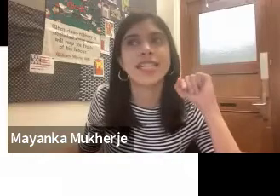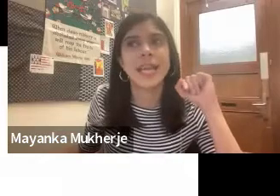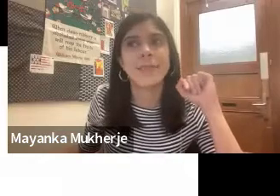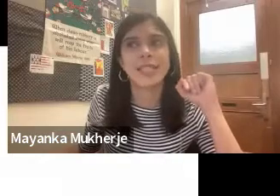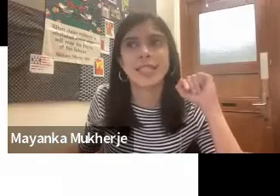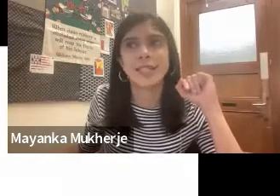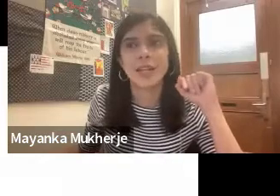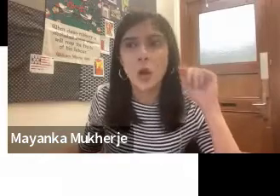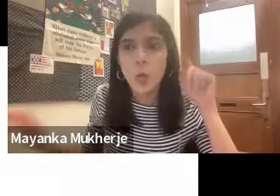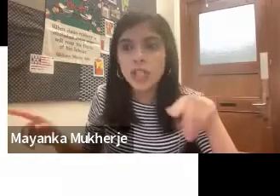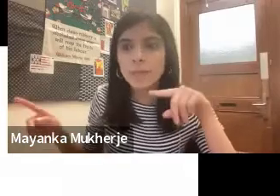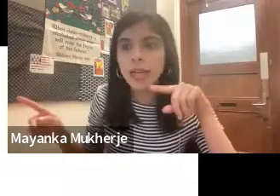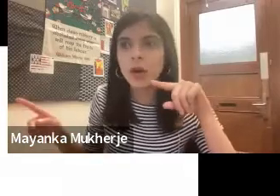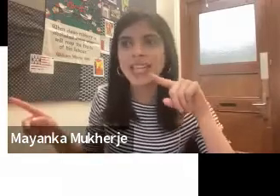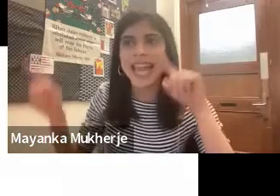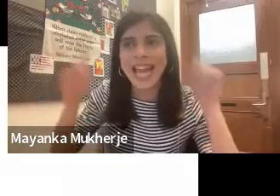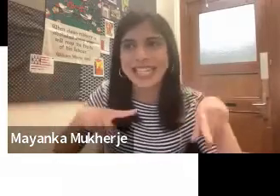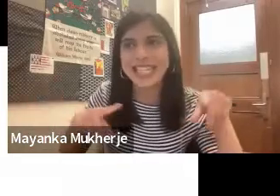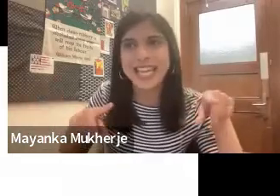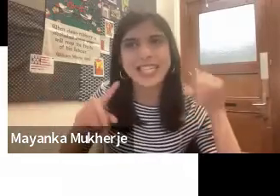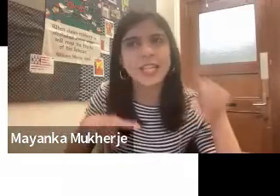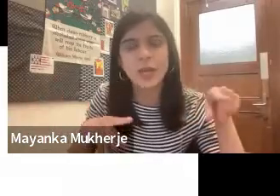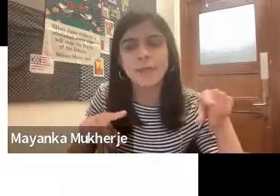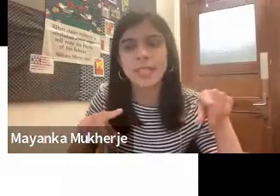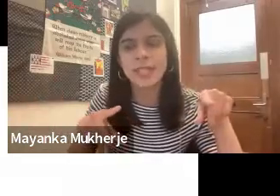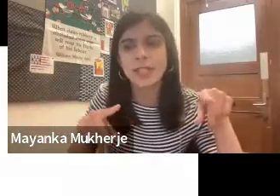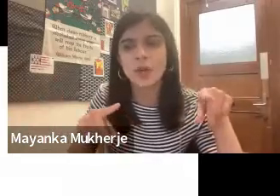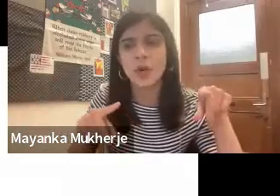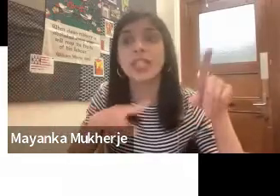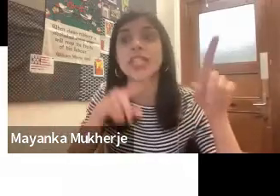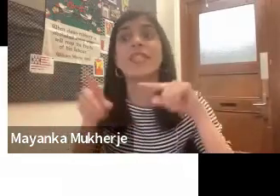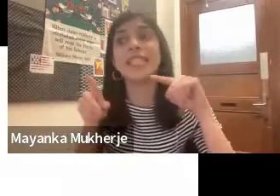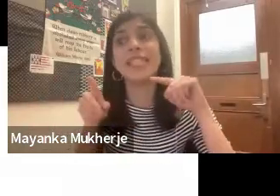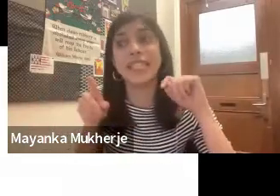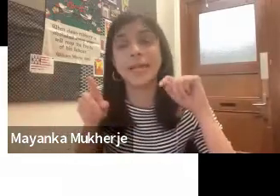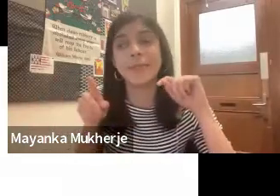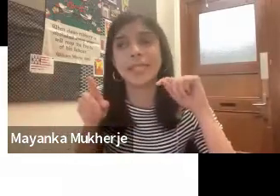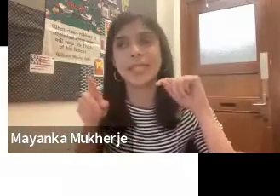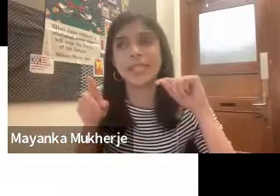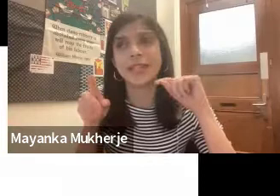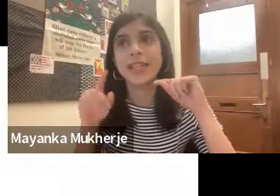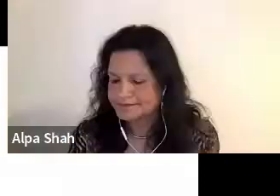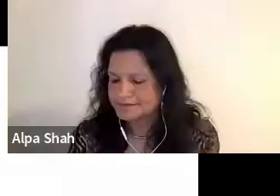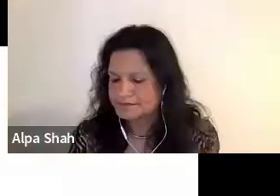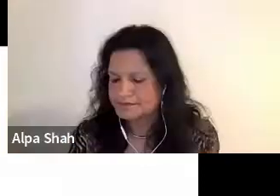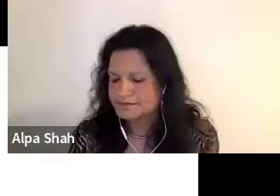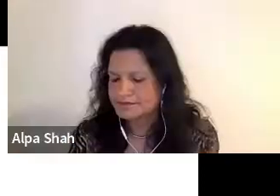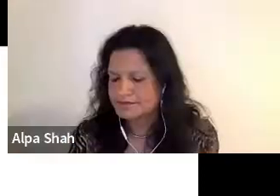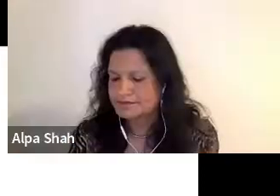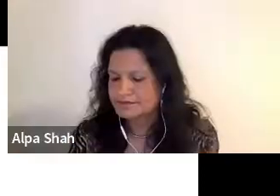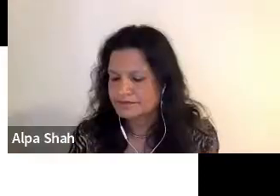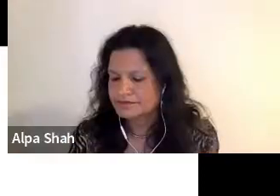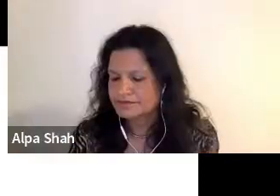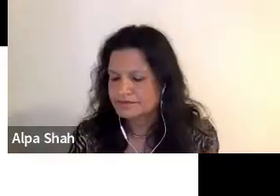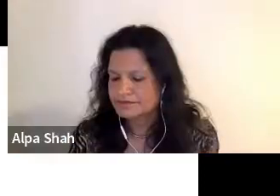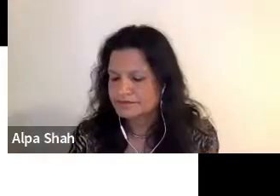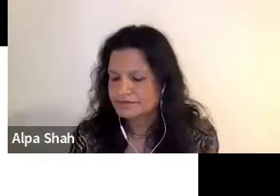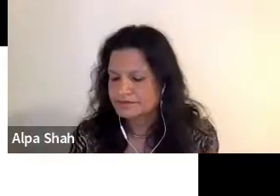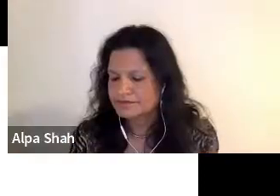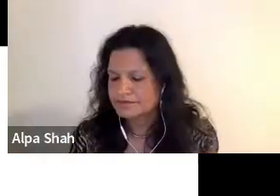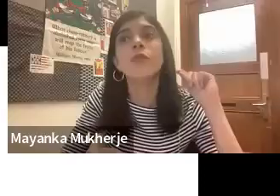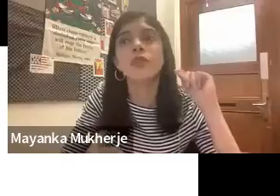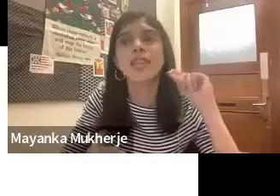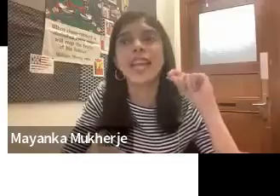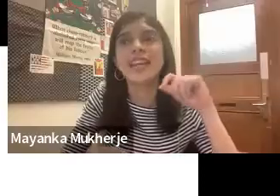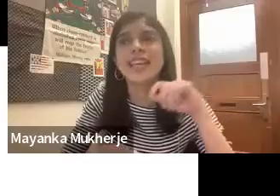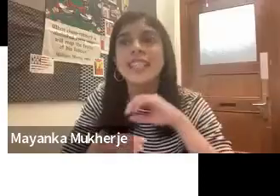to study emptiness. Was belonging antithetical to emptiness, or did it facilitate emptiness? The media narratives on empty houses